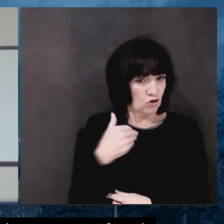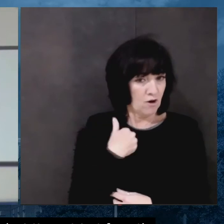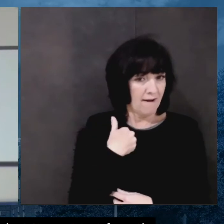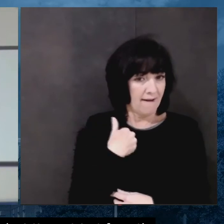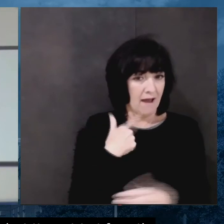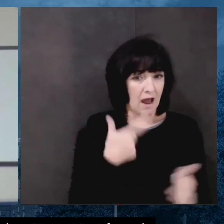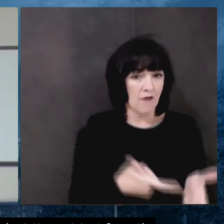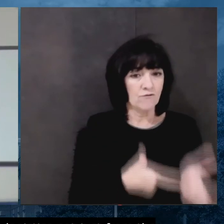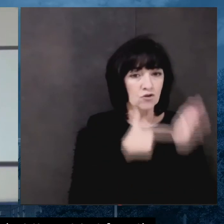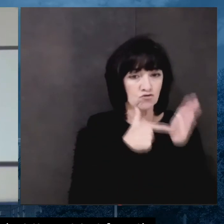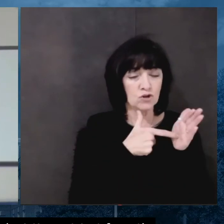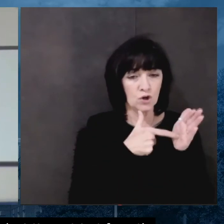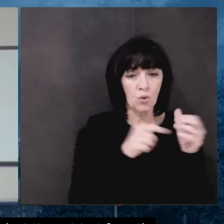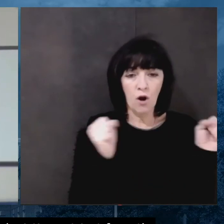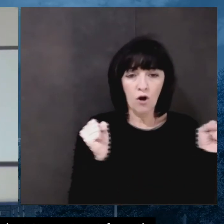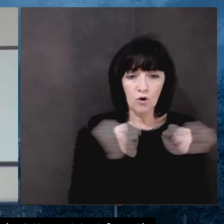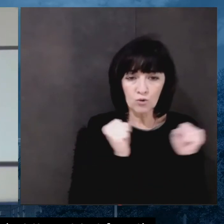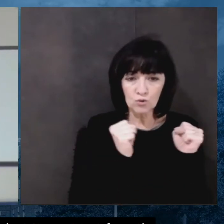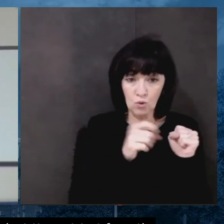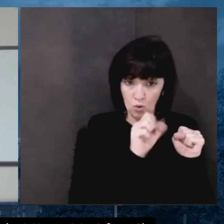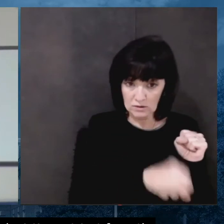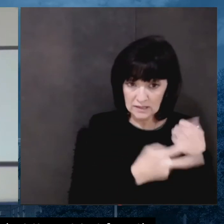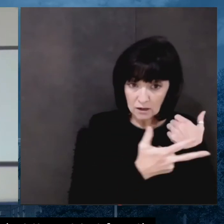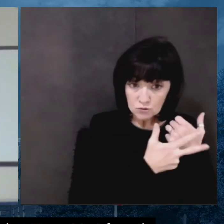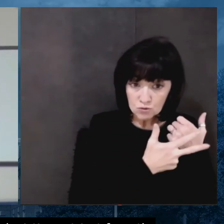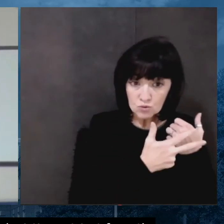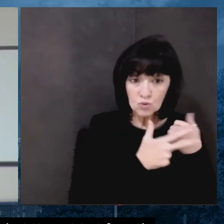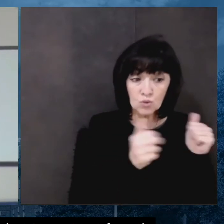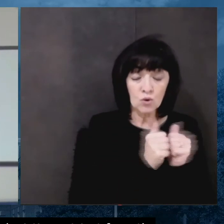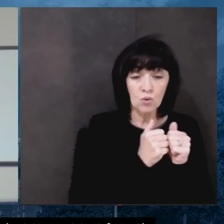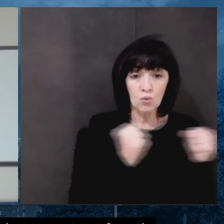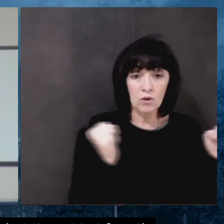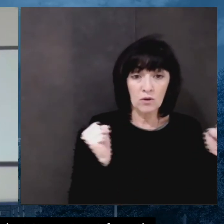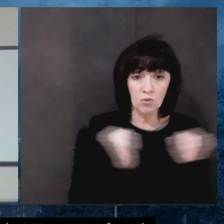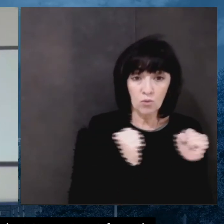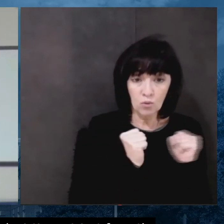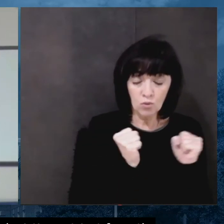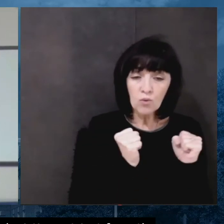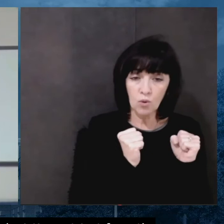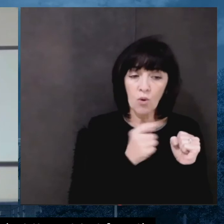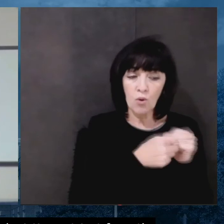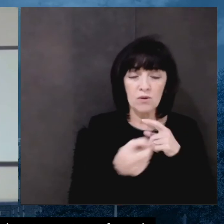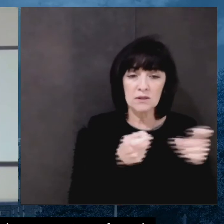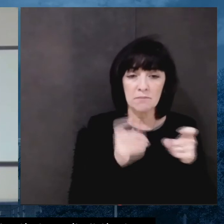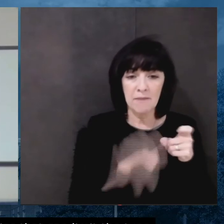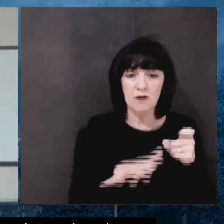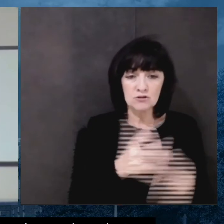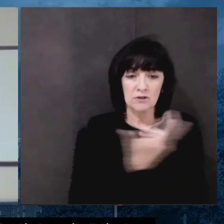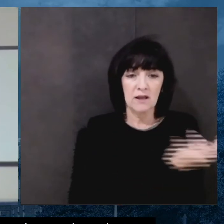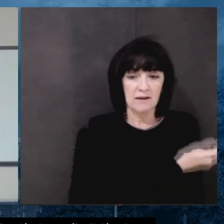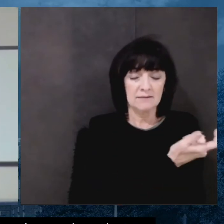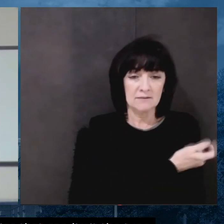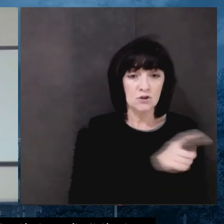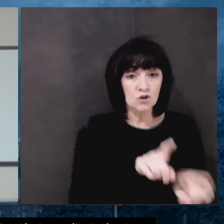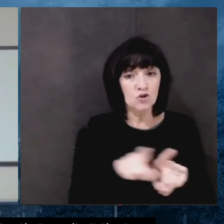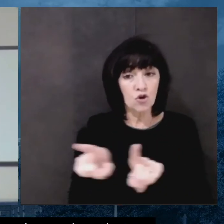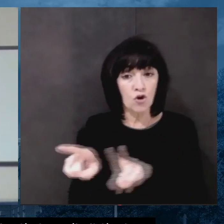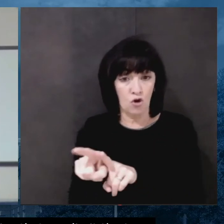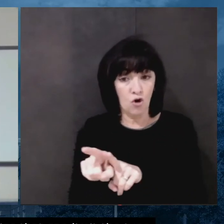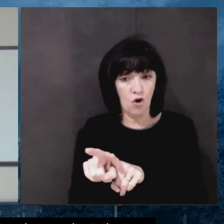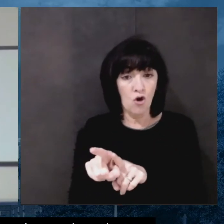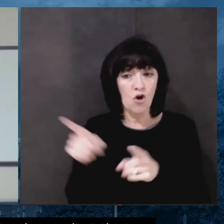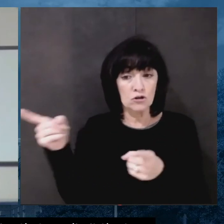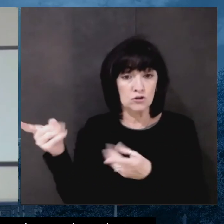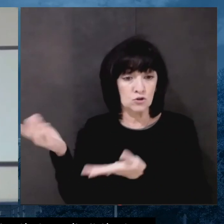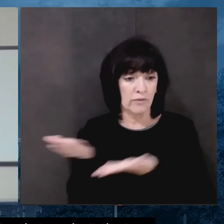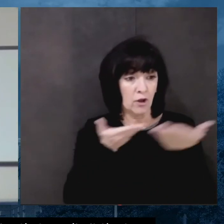the facilities that can manage that type of vaccination, and also the expiration date, so to speak, once the vials are entered.